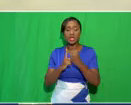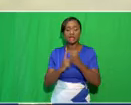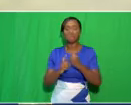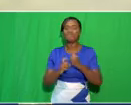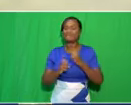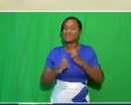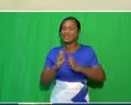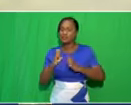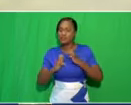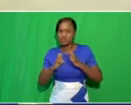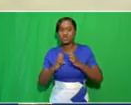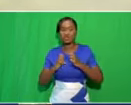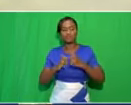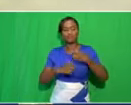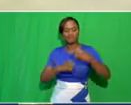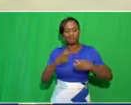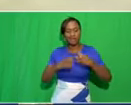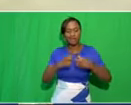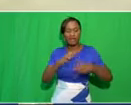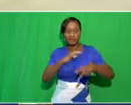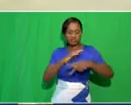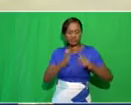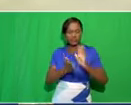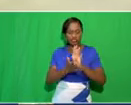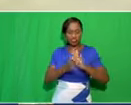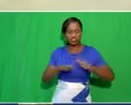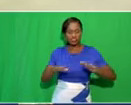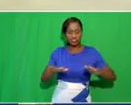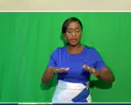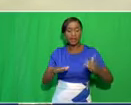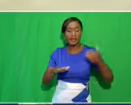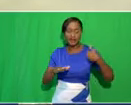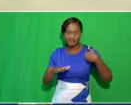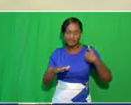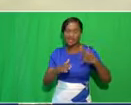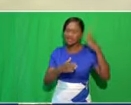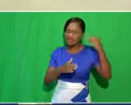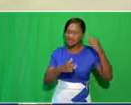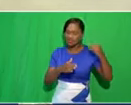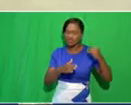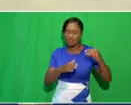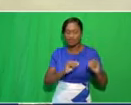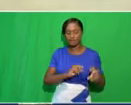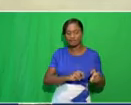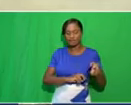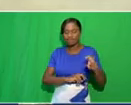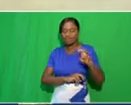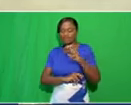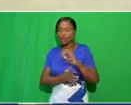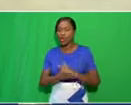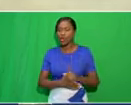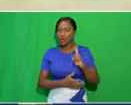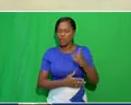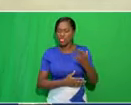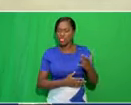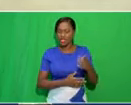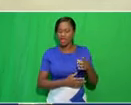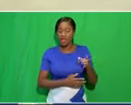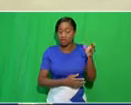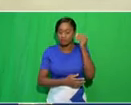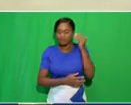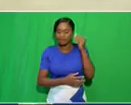our primary school children face in transitioning from primary school to secondary school. One of the things that struck me, by the way, and